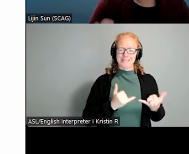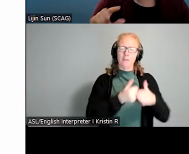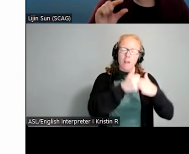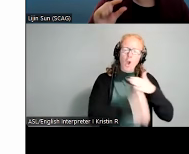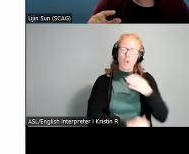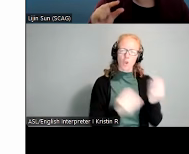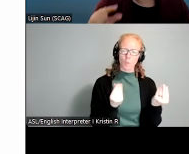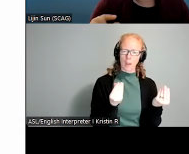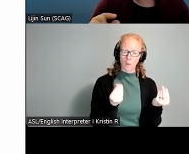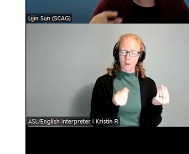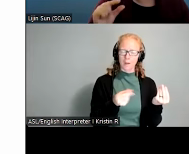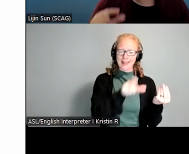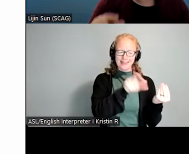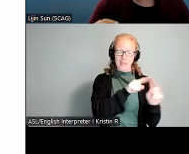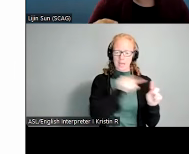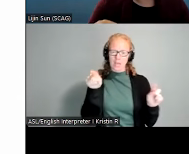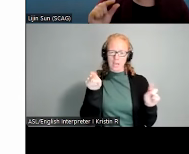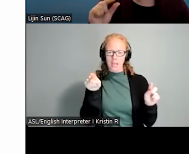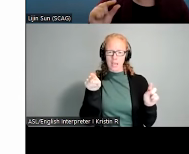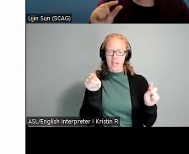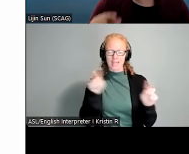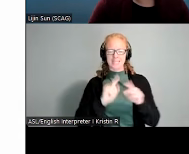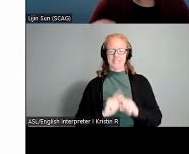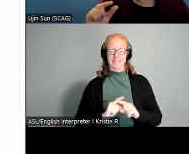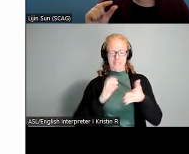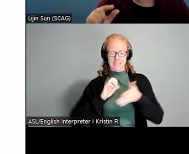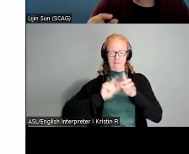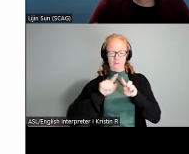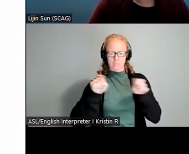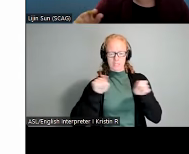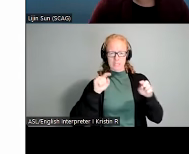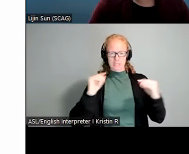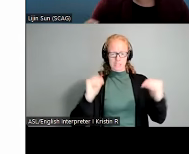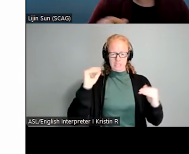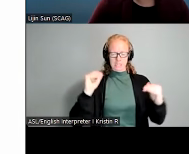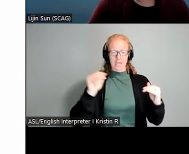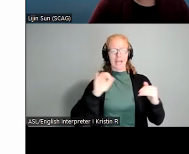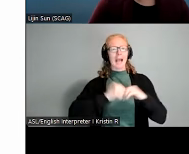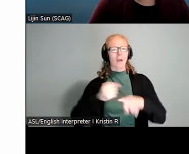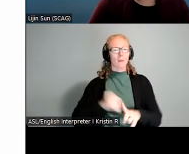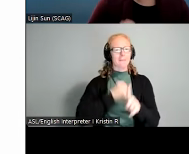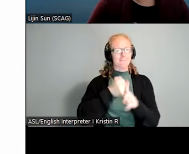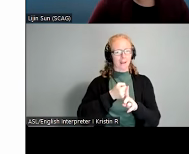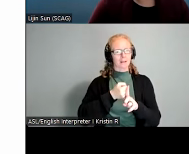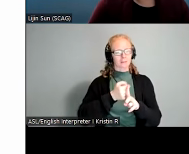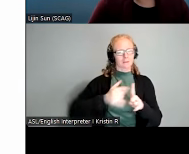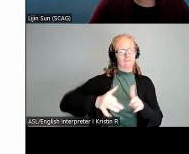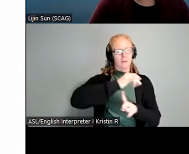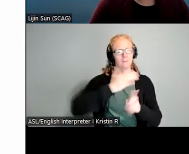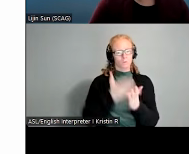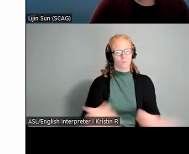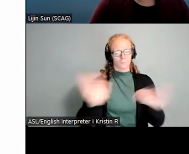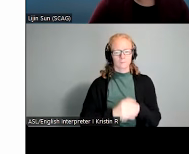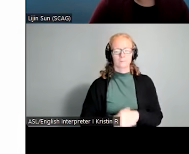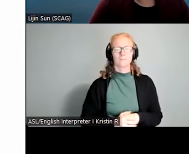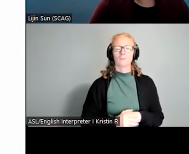that net difference or the delta is your project's environmental impacts. And also in the draft